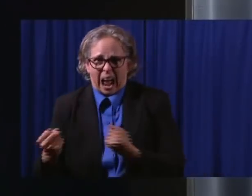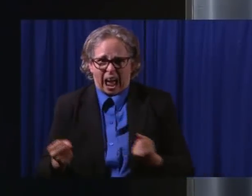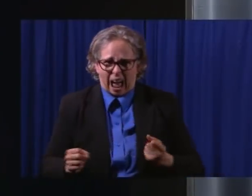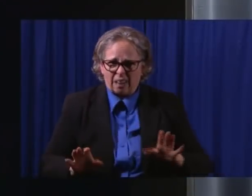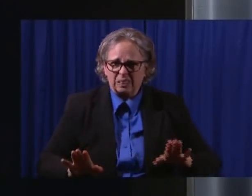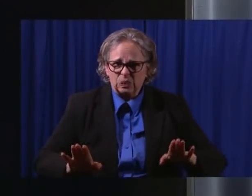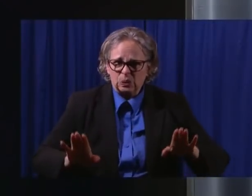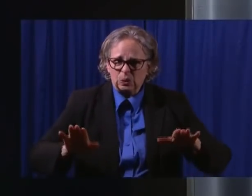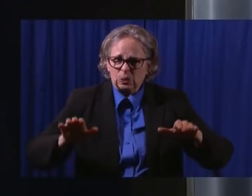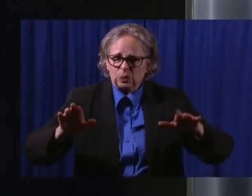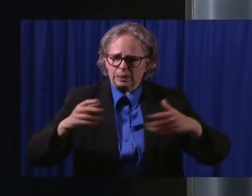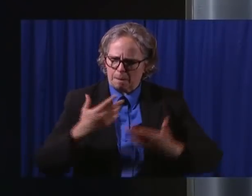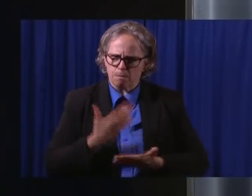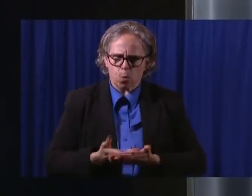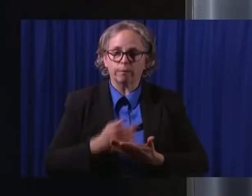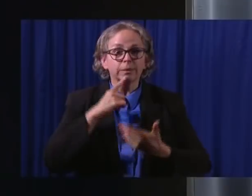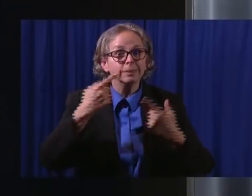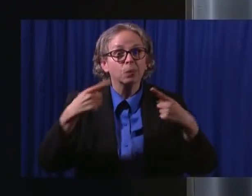same time.